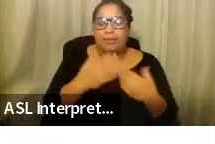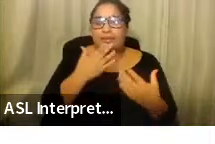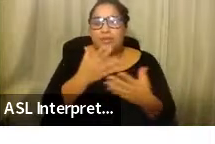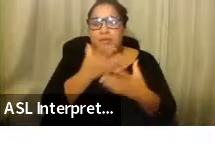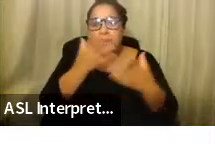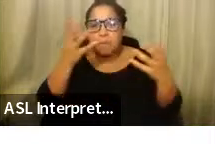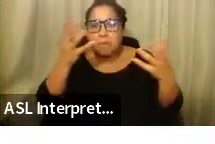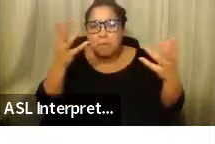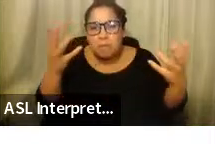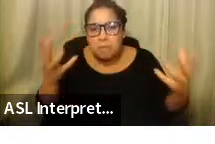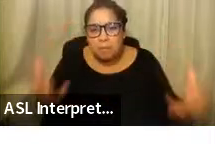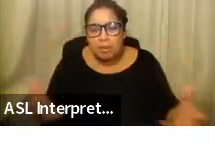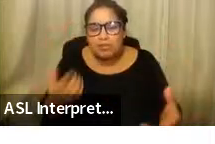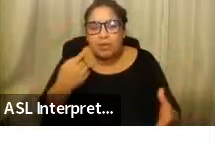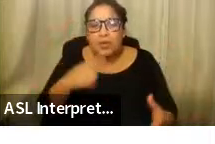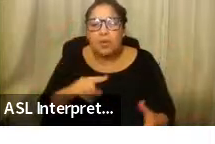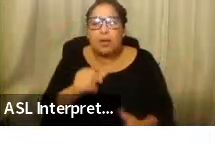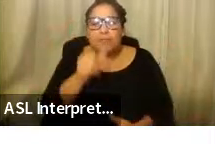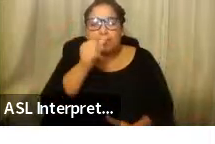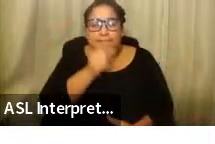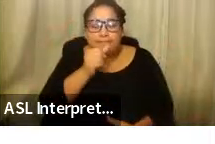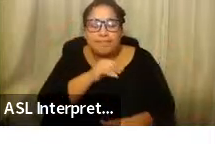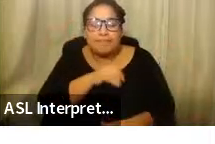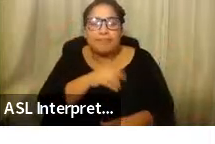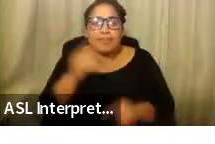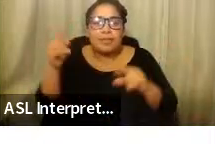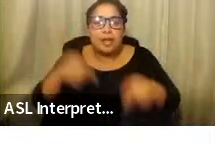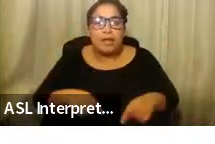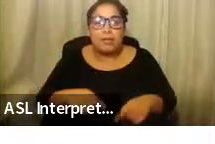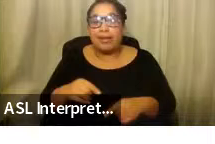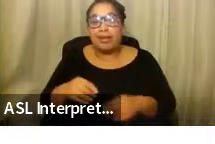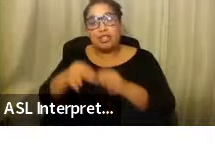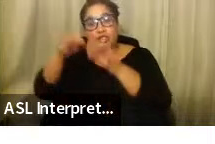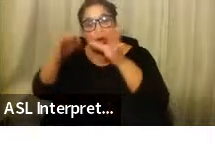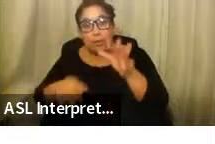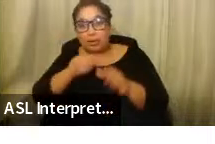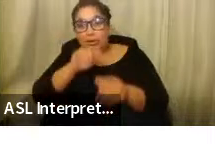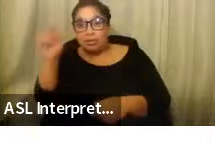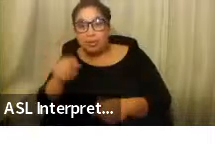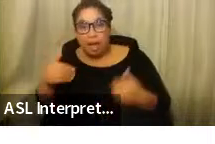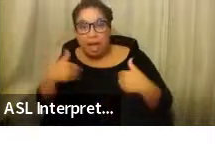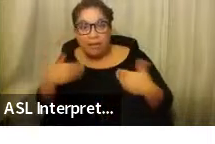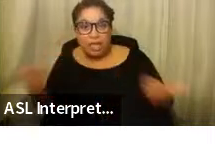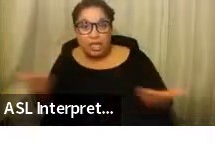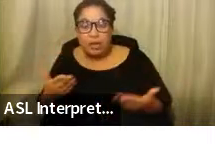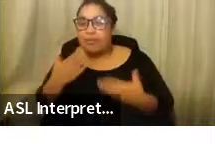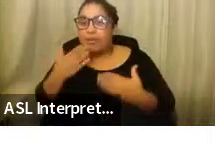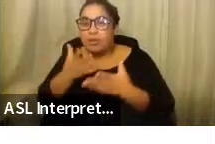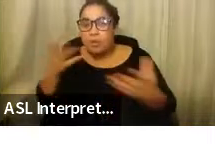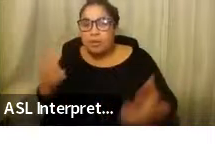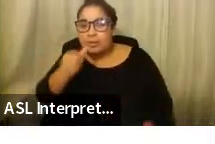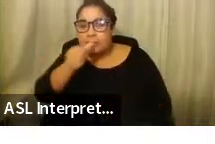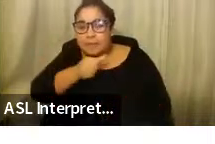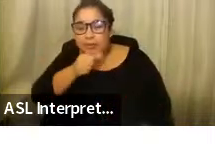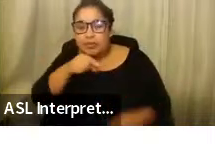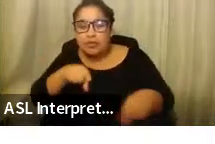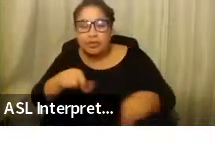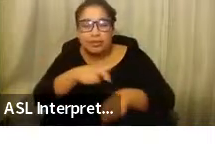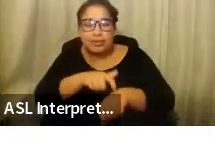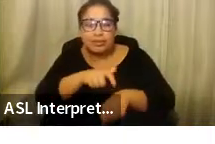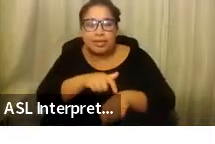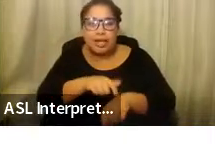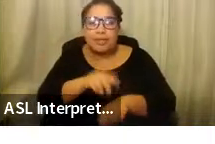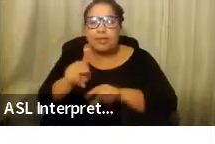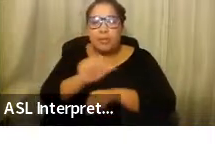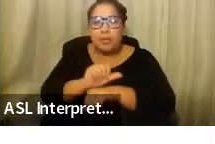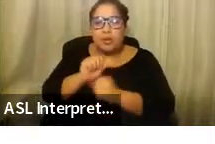your persistence. Many thanks to our interpreters who have joined us and your patience in this, to our